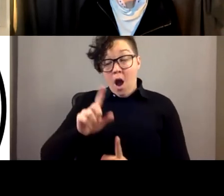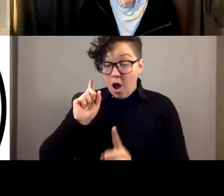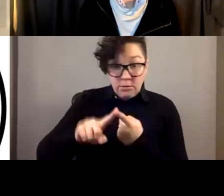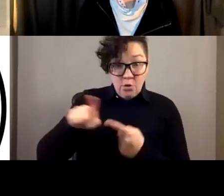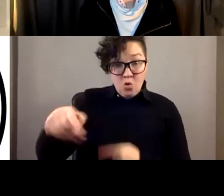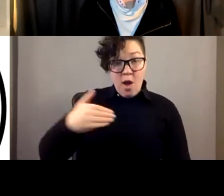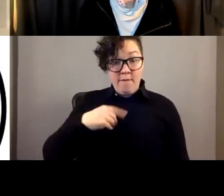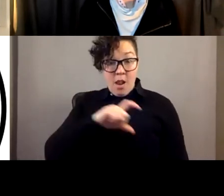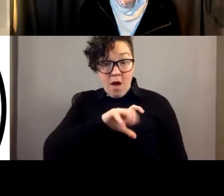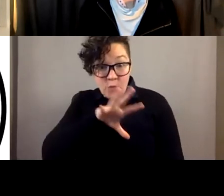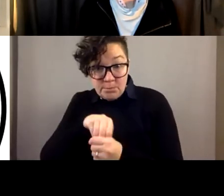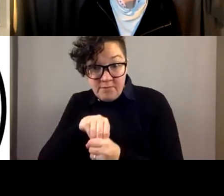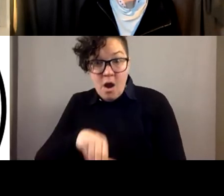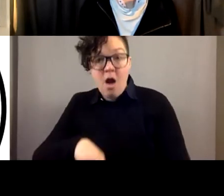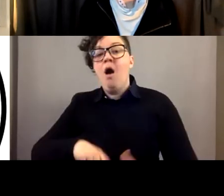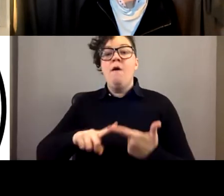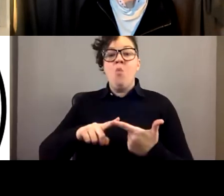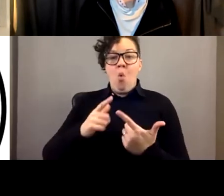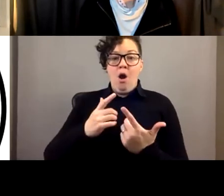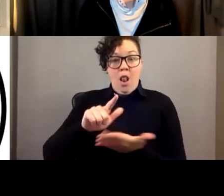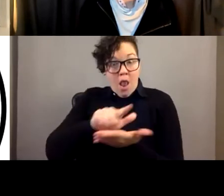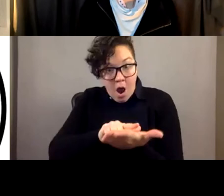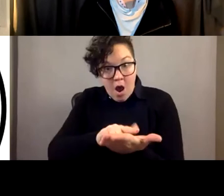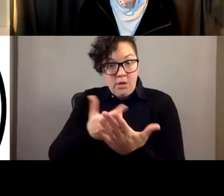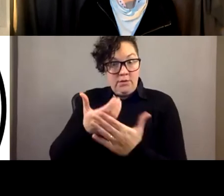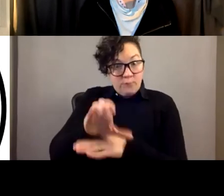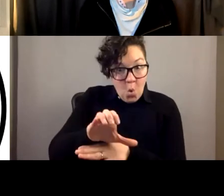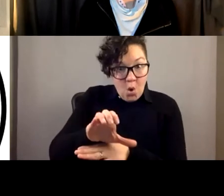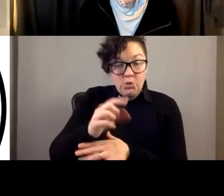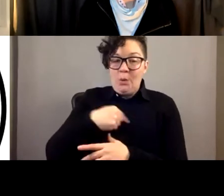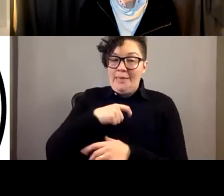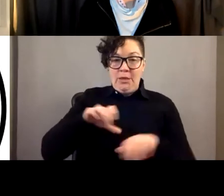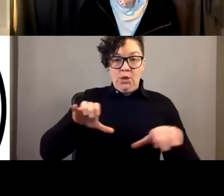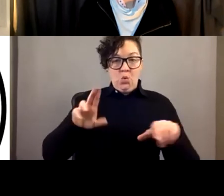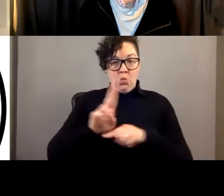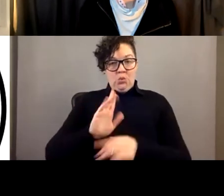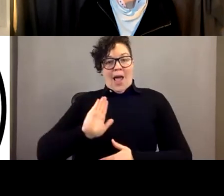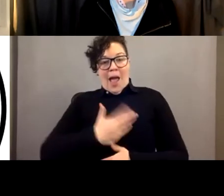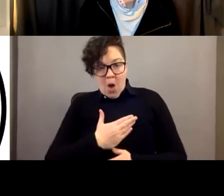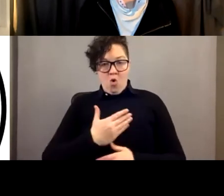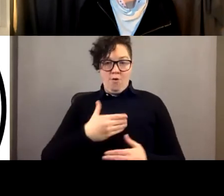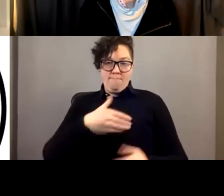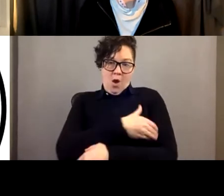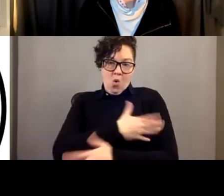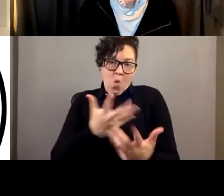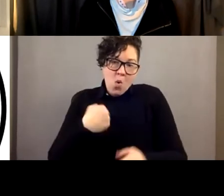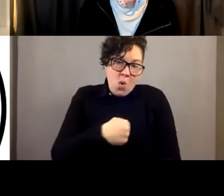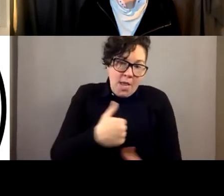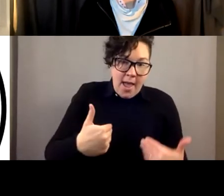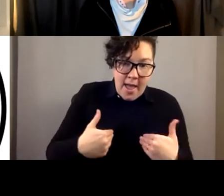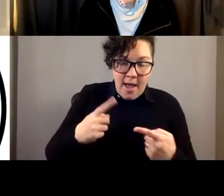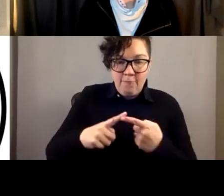enforce, we need mm-hmm. to, you know, exert the power that we have. So I hope mm-hmm. we see that moving forward as well.